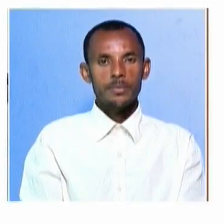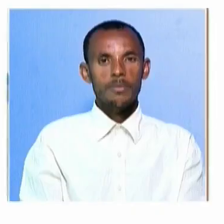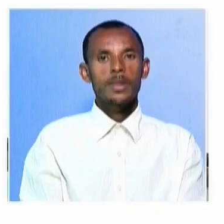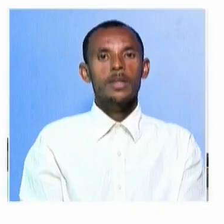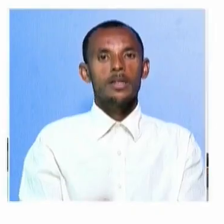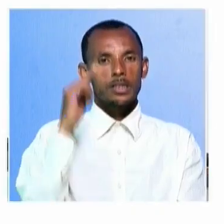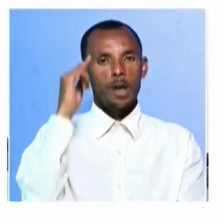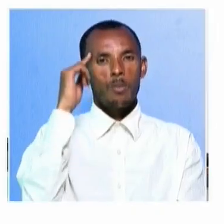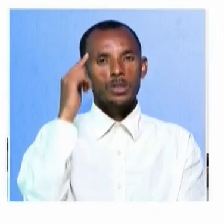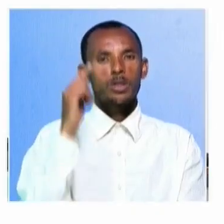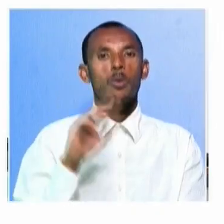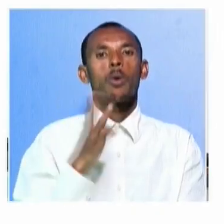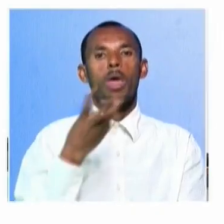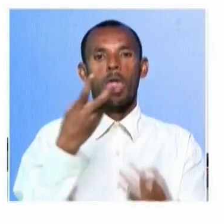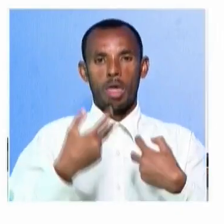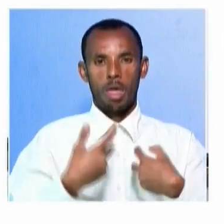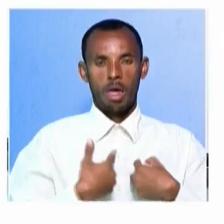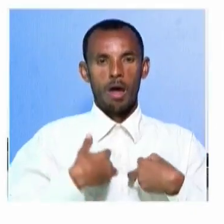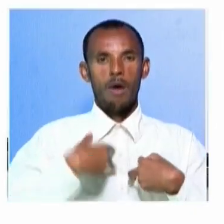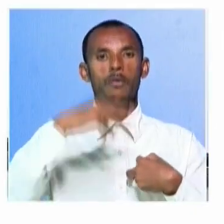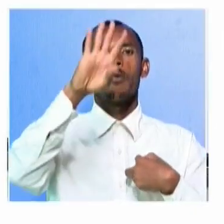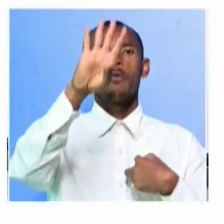suppose we have